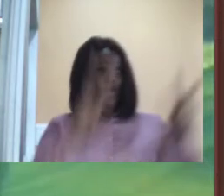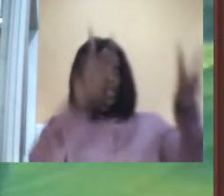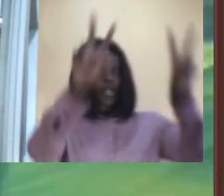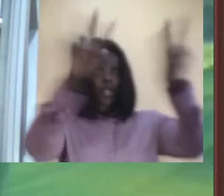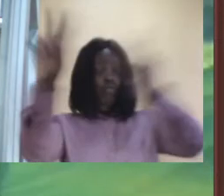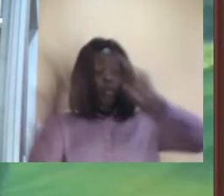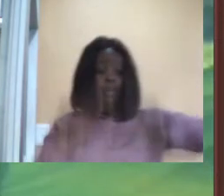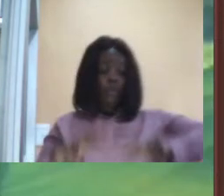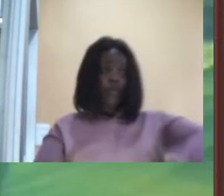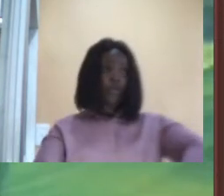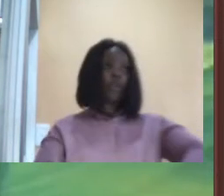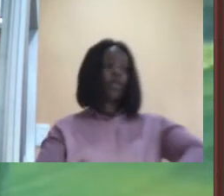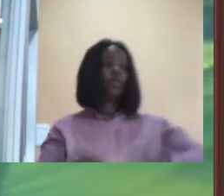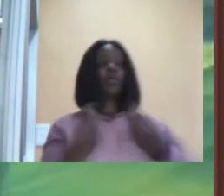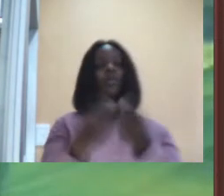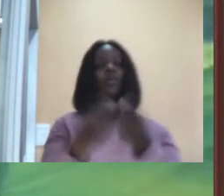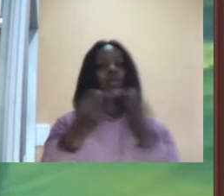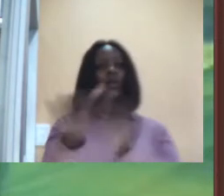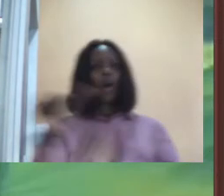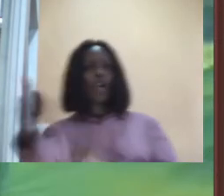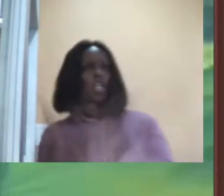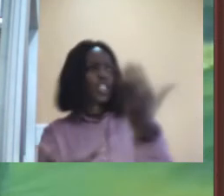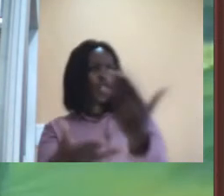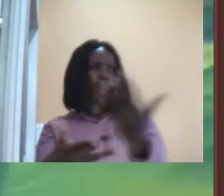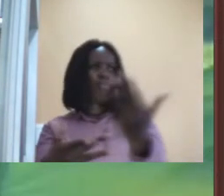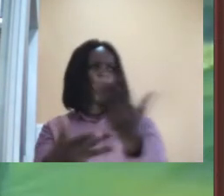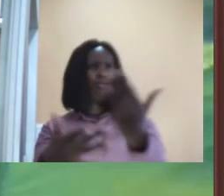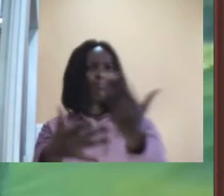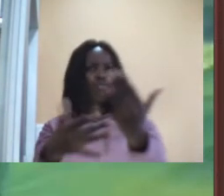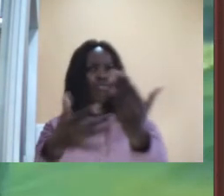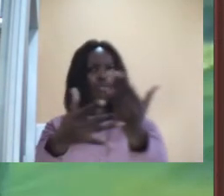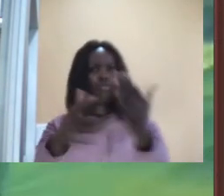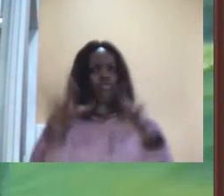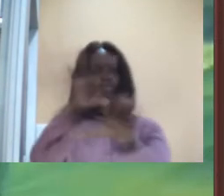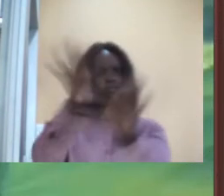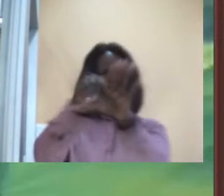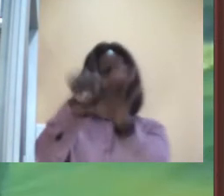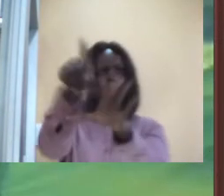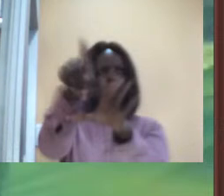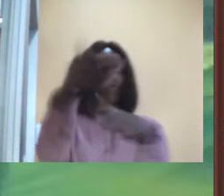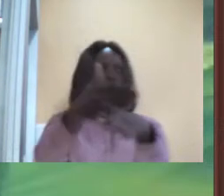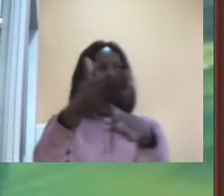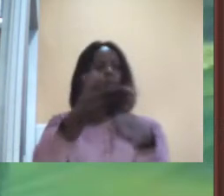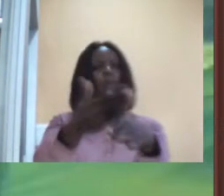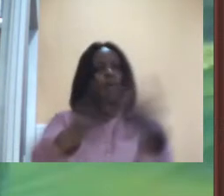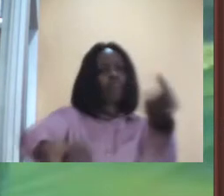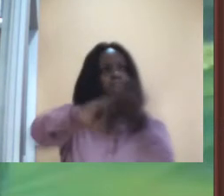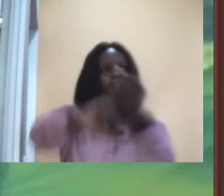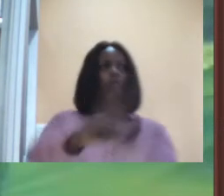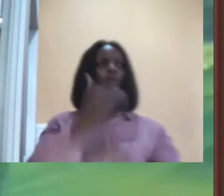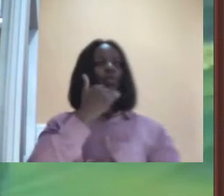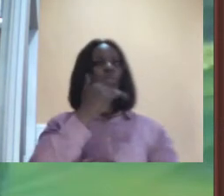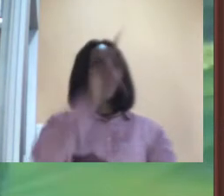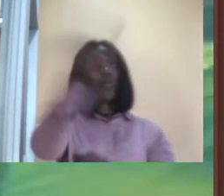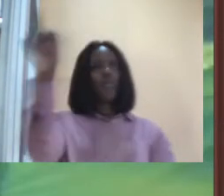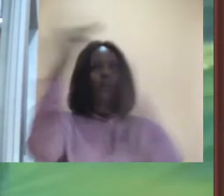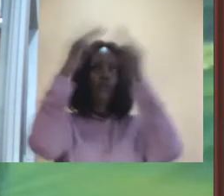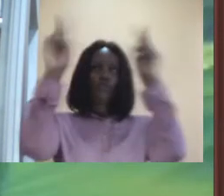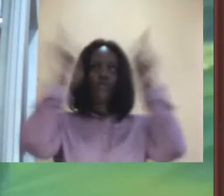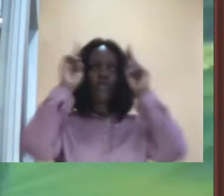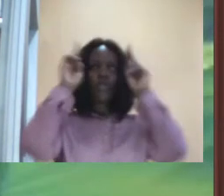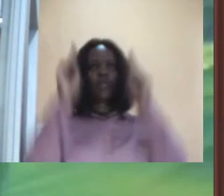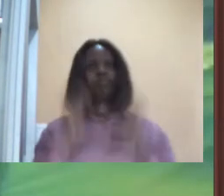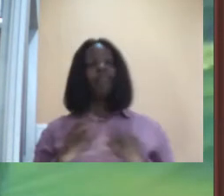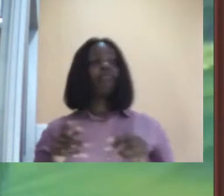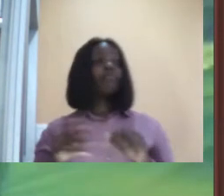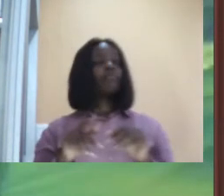also in other aspects of technology, we have the support and the work is done with them in cooperation. With